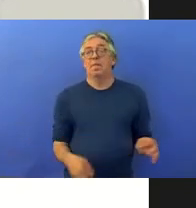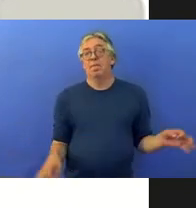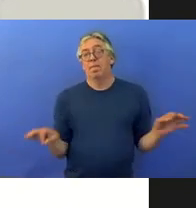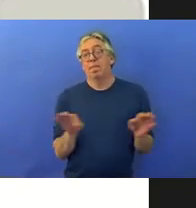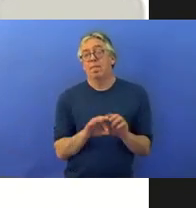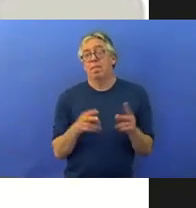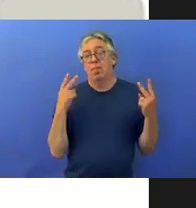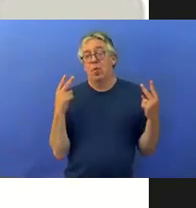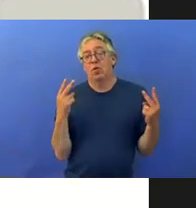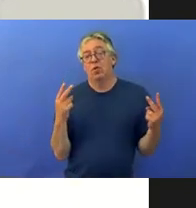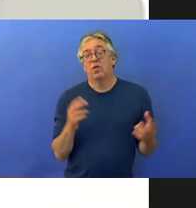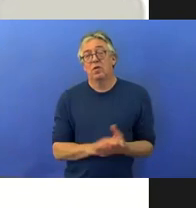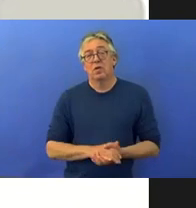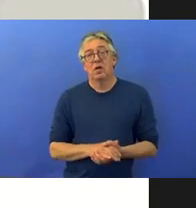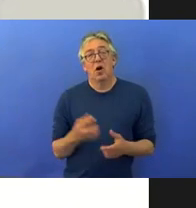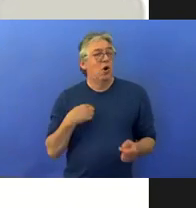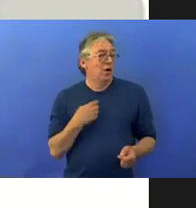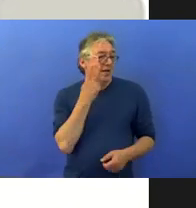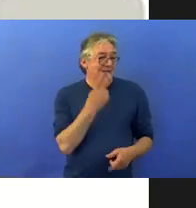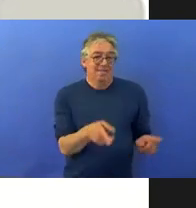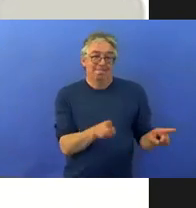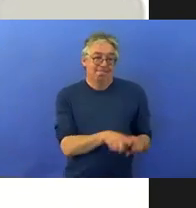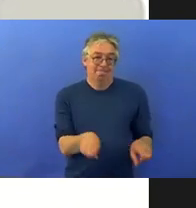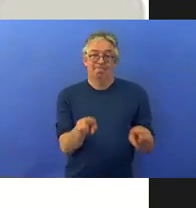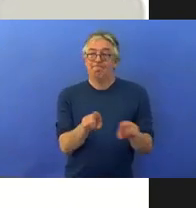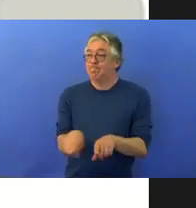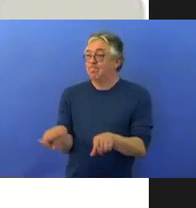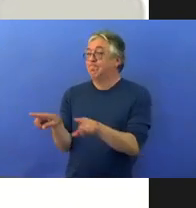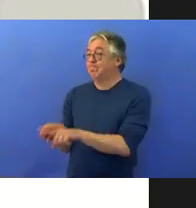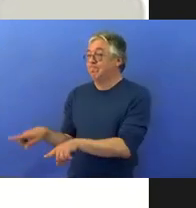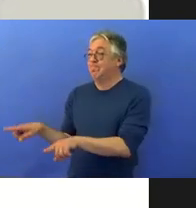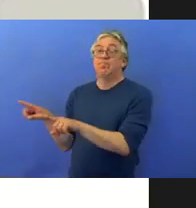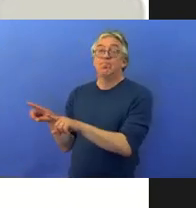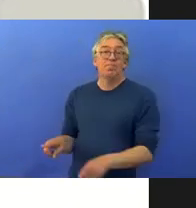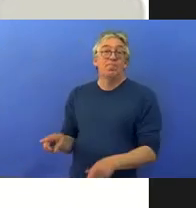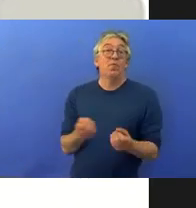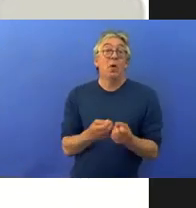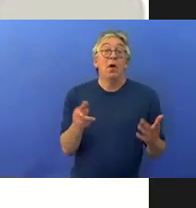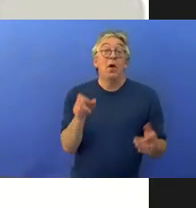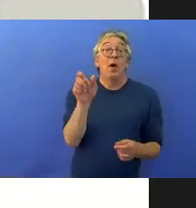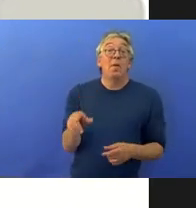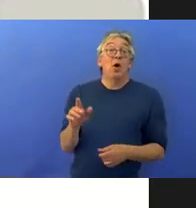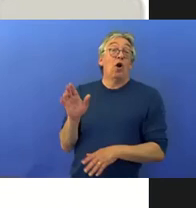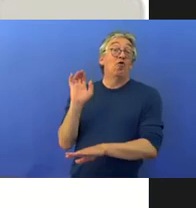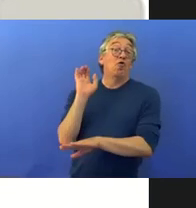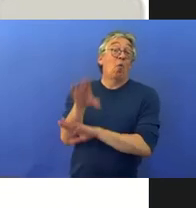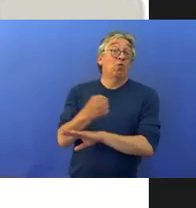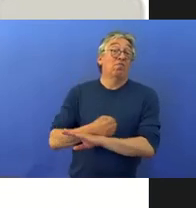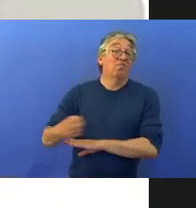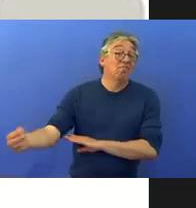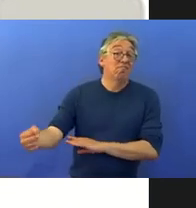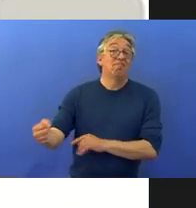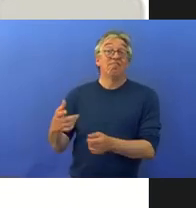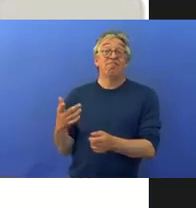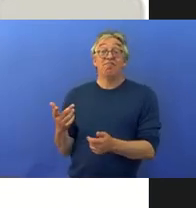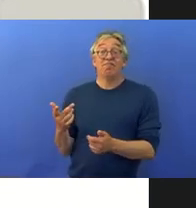to observe time and again complaints about forced internment, coercion, lack of privacy,